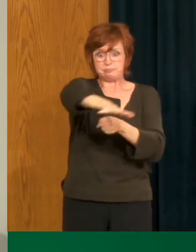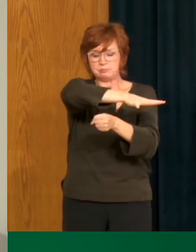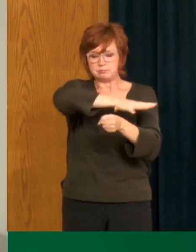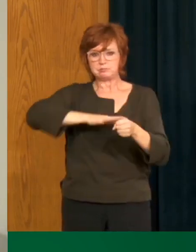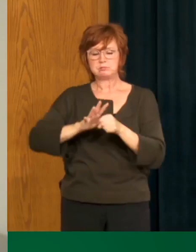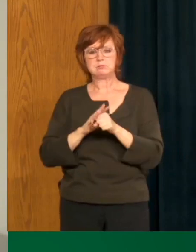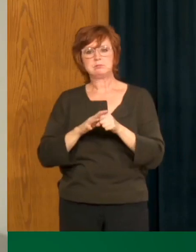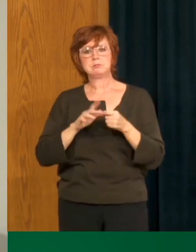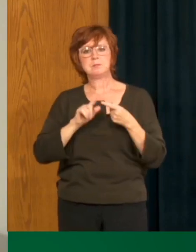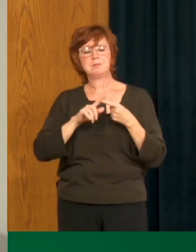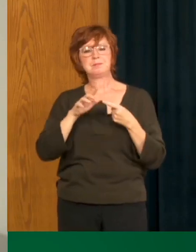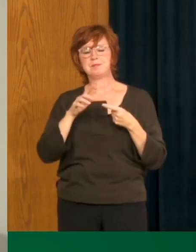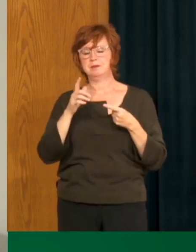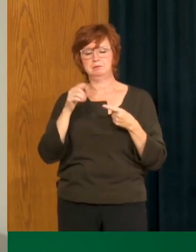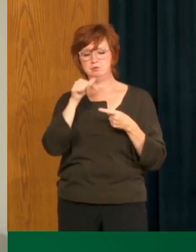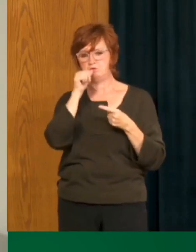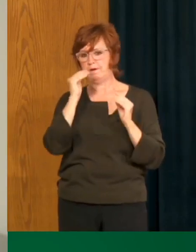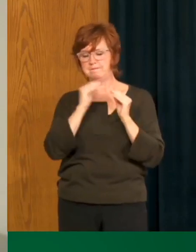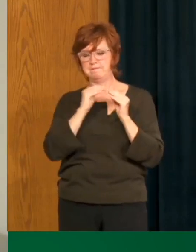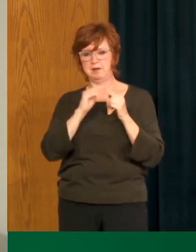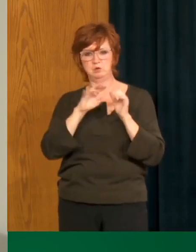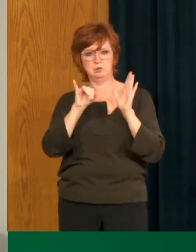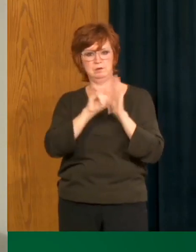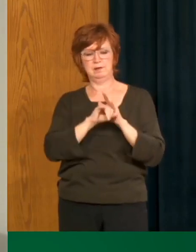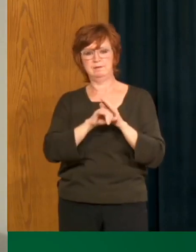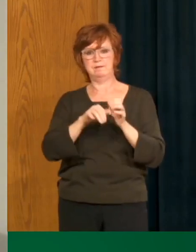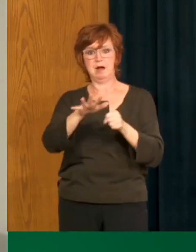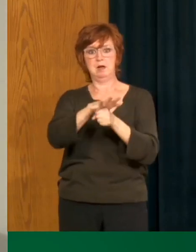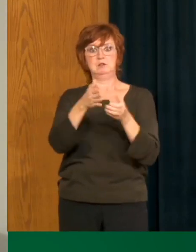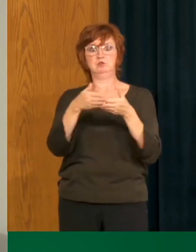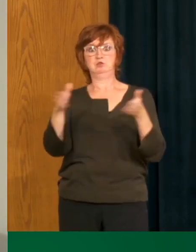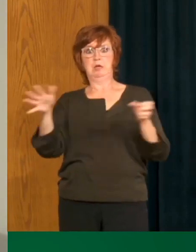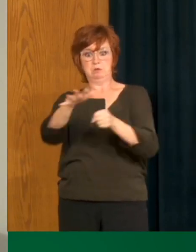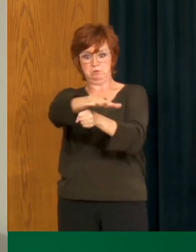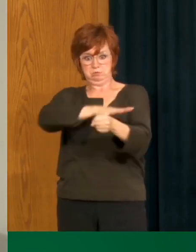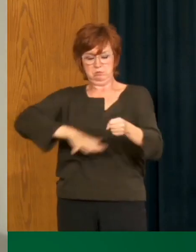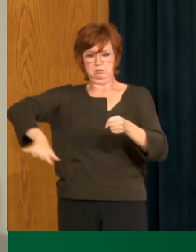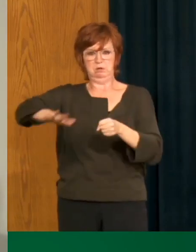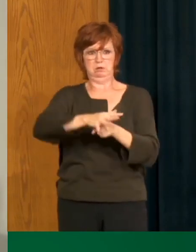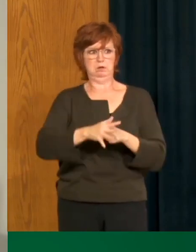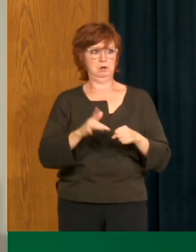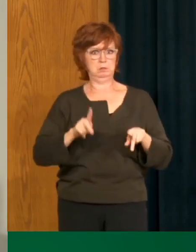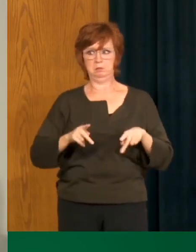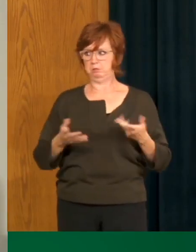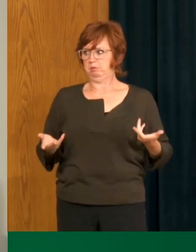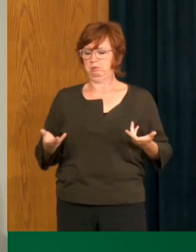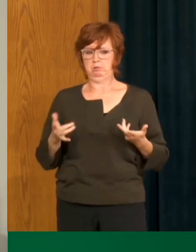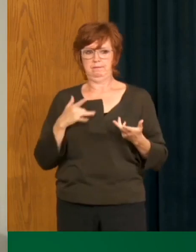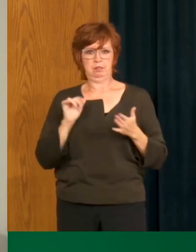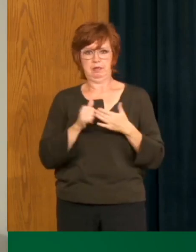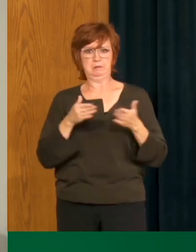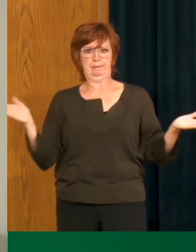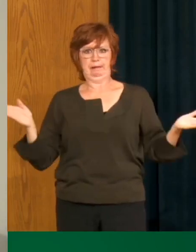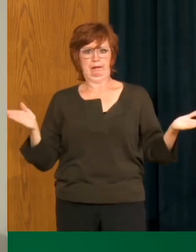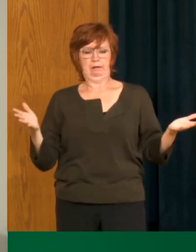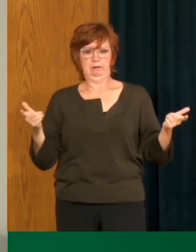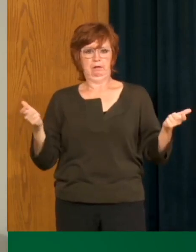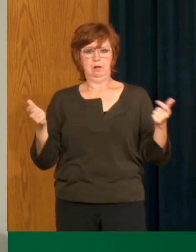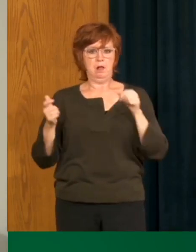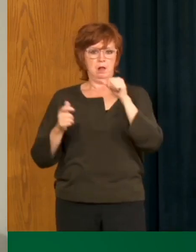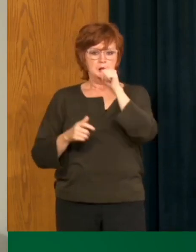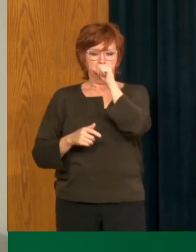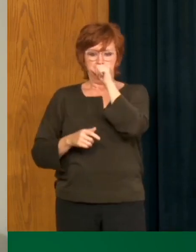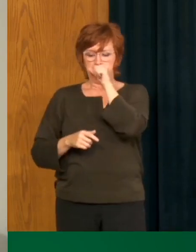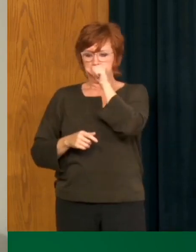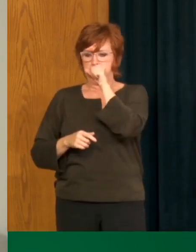not helpful to just name a community. It is the community general area. And those communities were chosen based on advice from